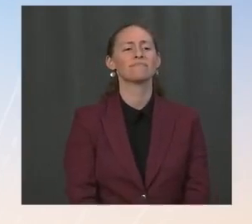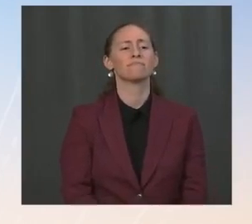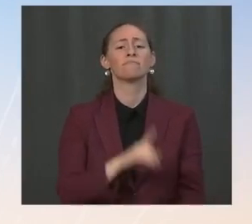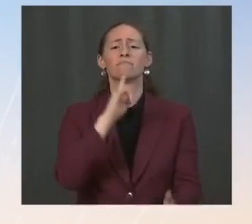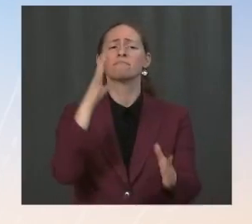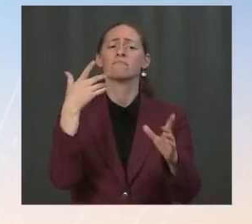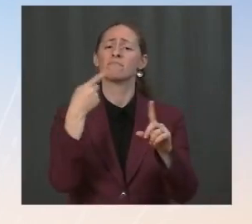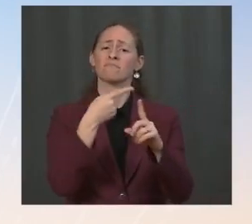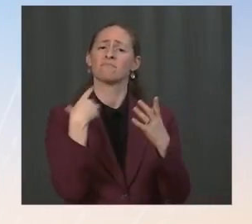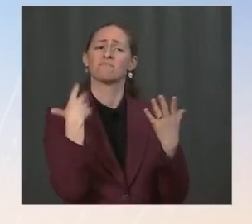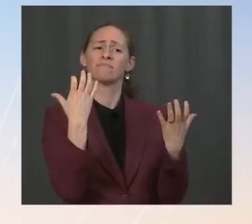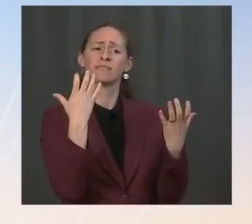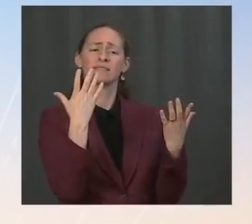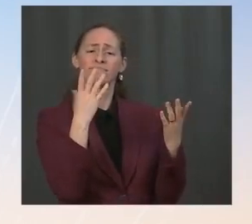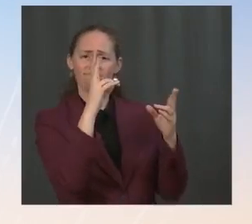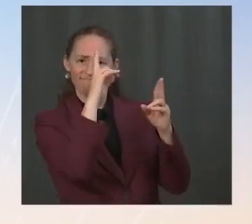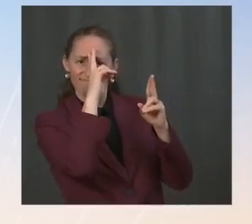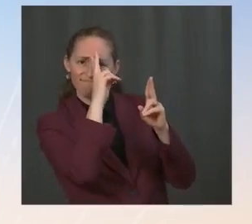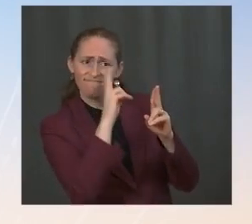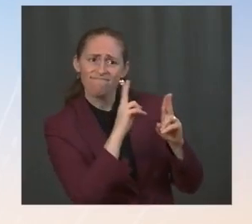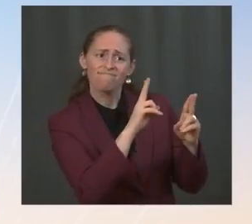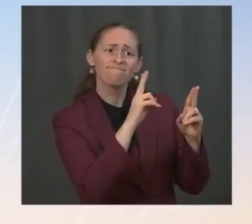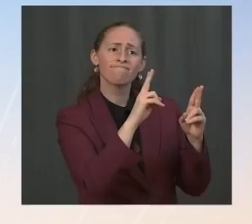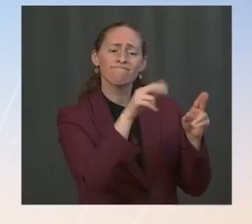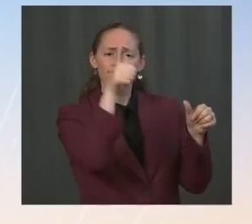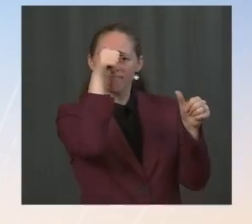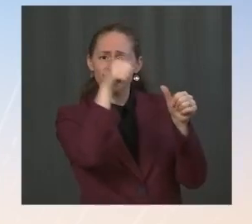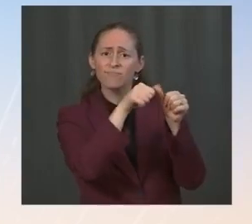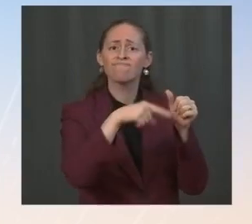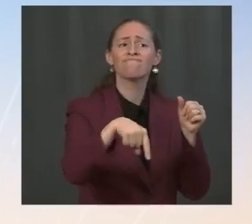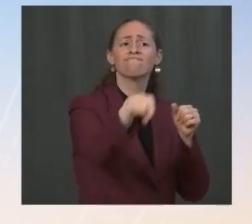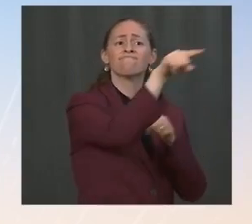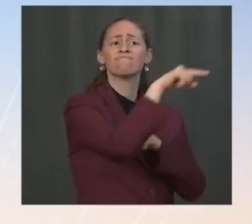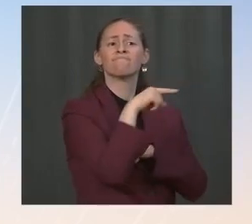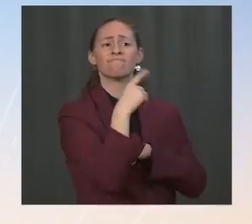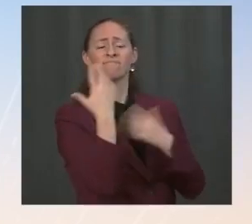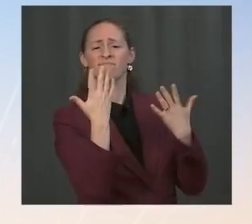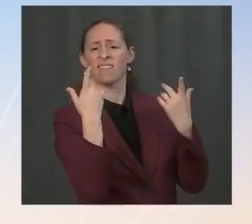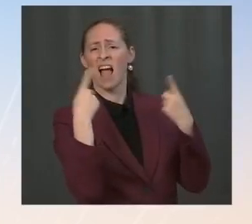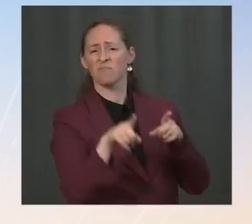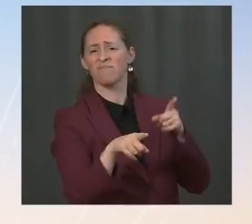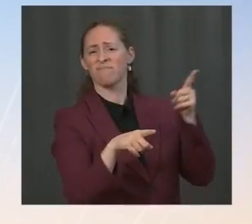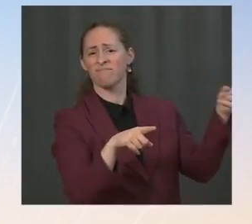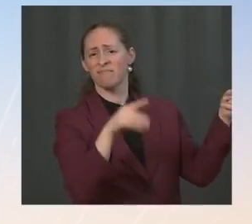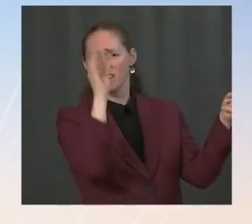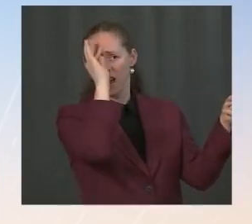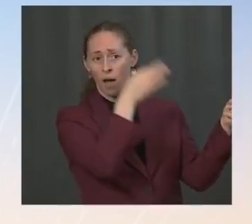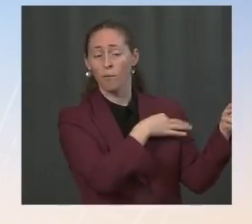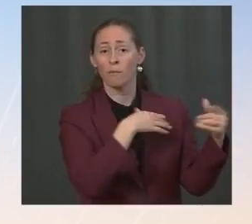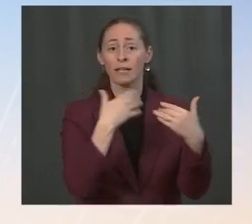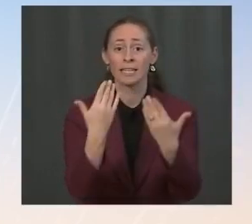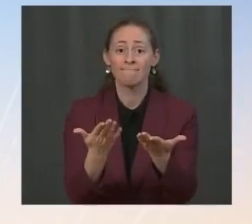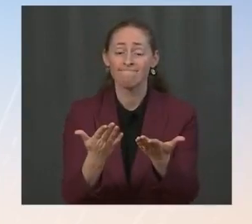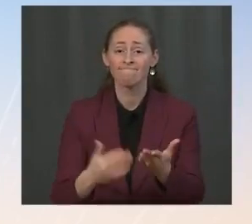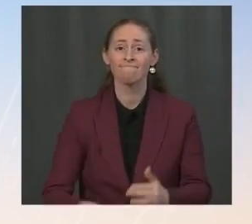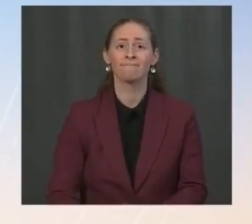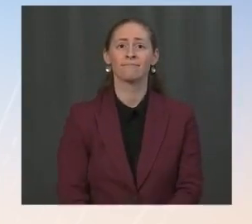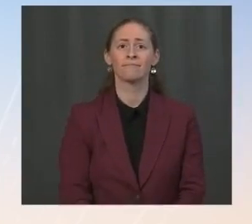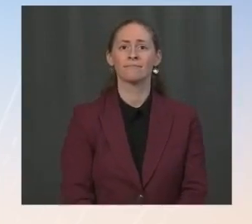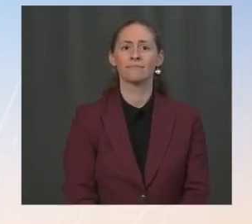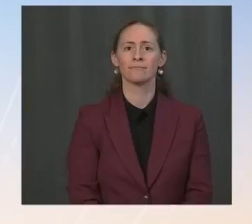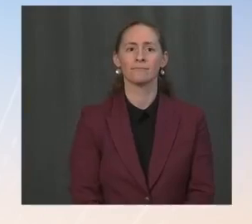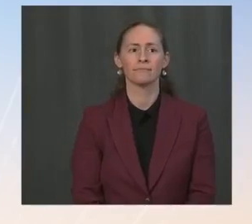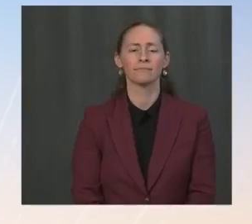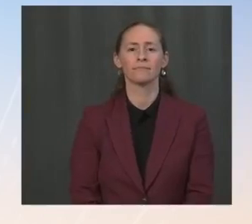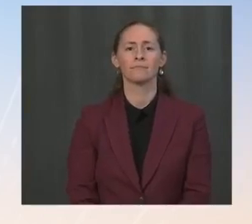the senseless acts of violence in Kabul, Afghanistan. With that, Amr. Thanks. Just a few minutes ago, one of my colleagues